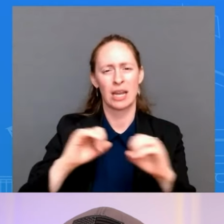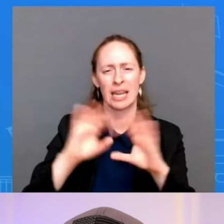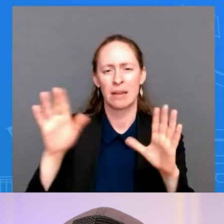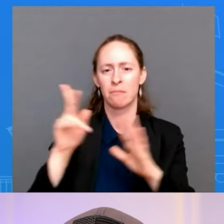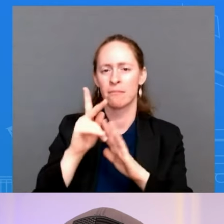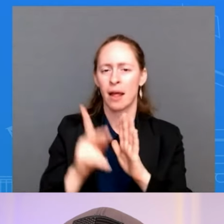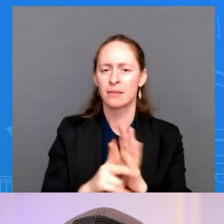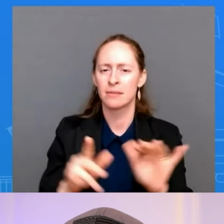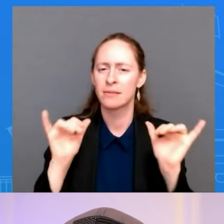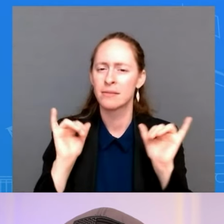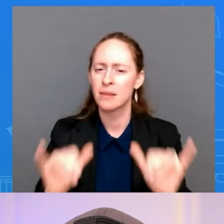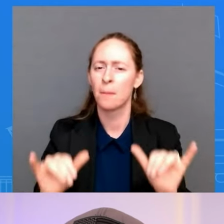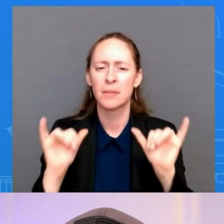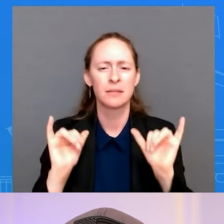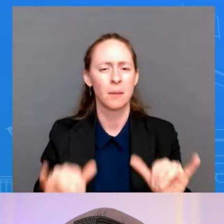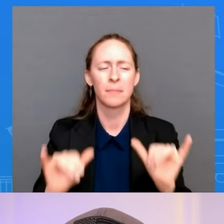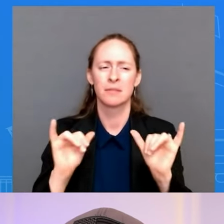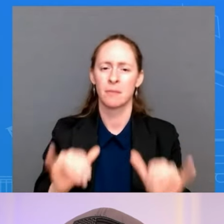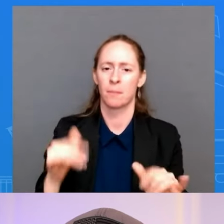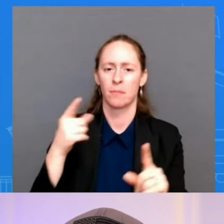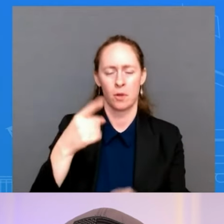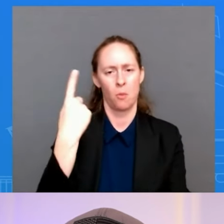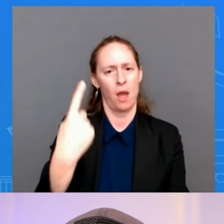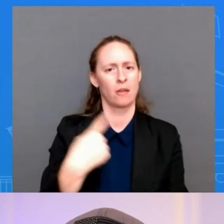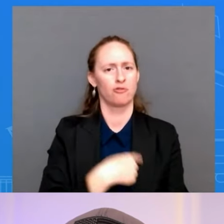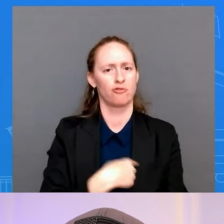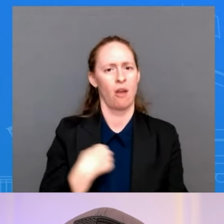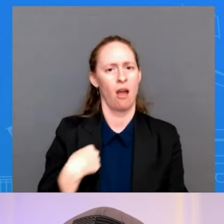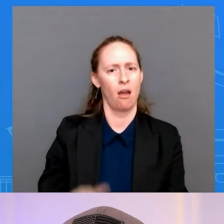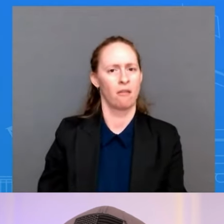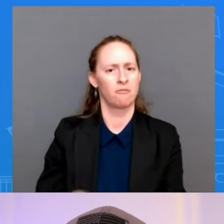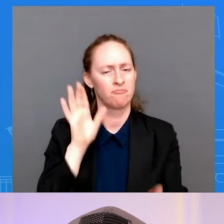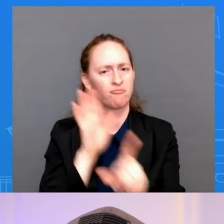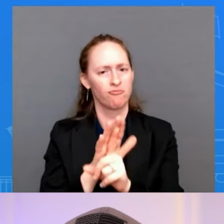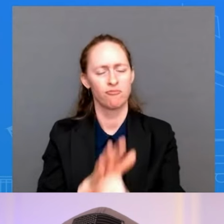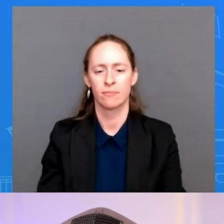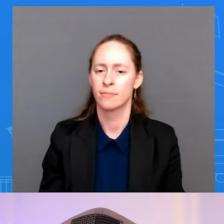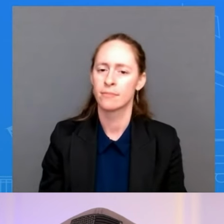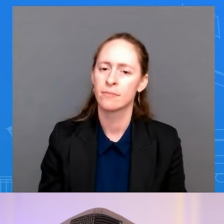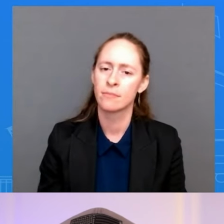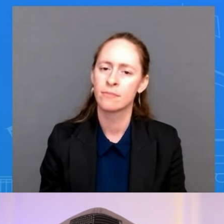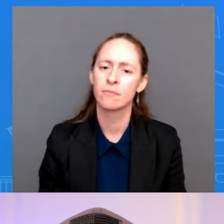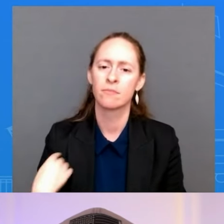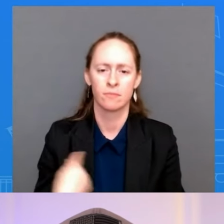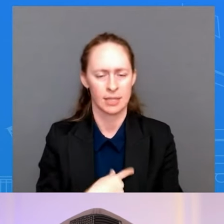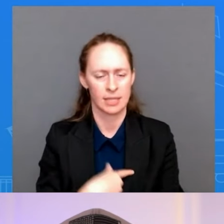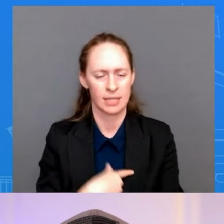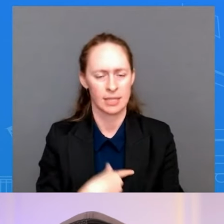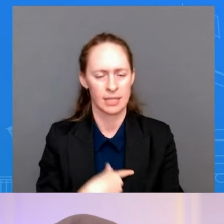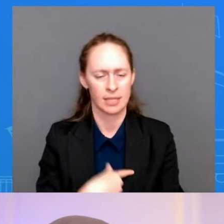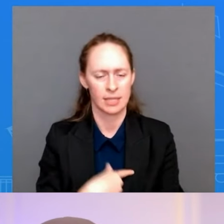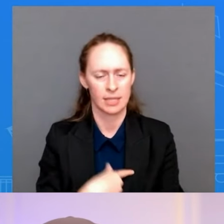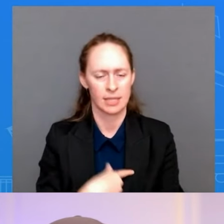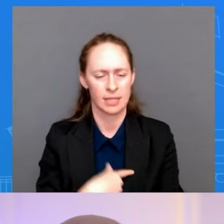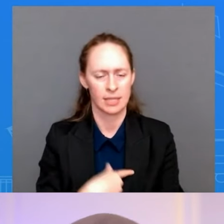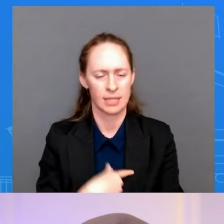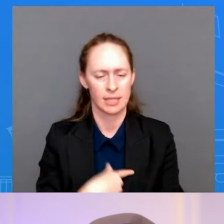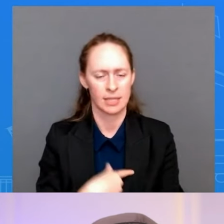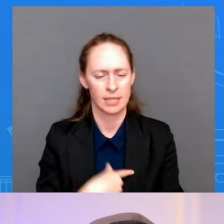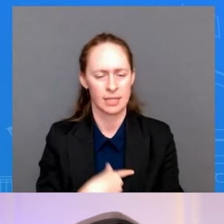policy. We continue to support the Taiwan Relations Act. What we are seeing.